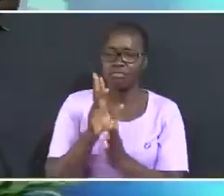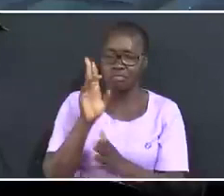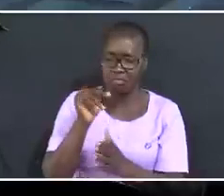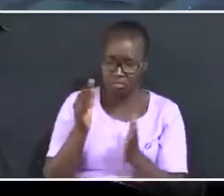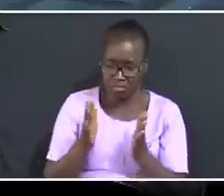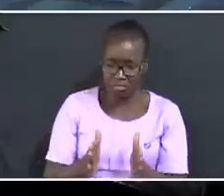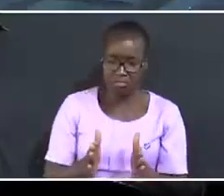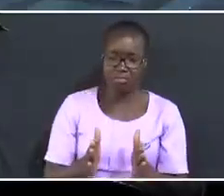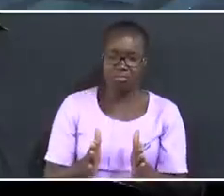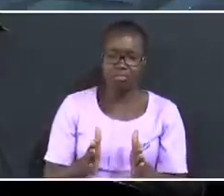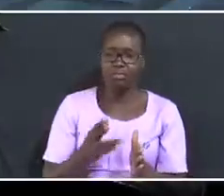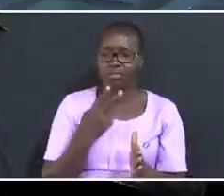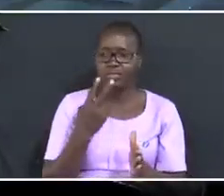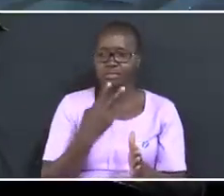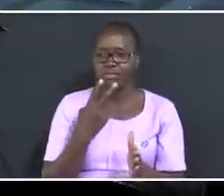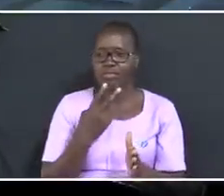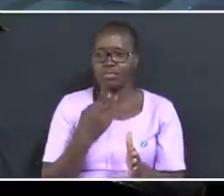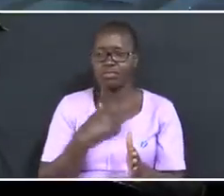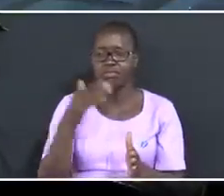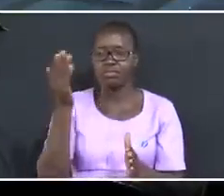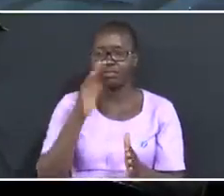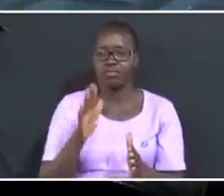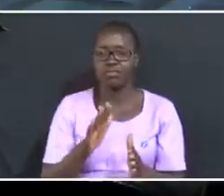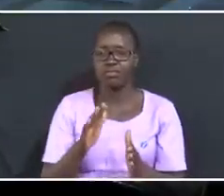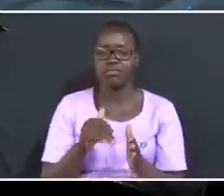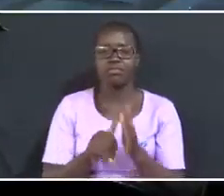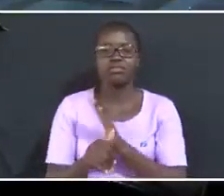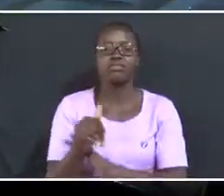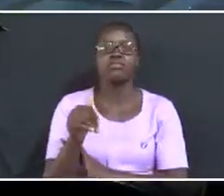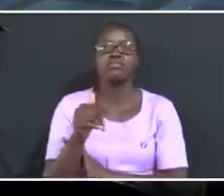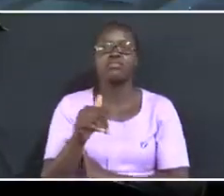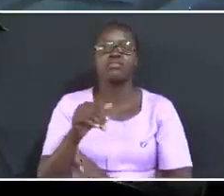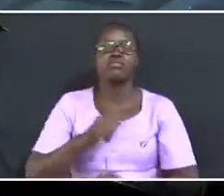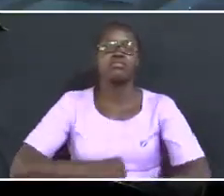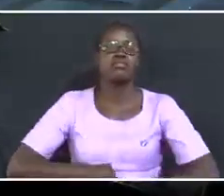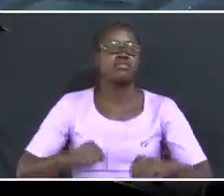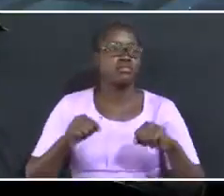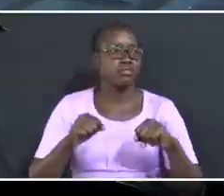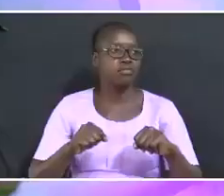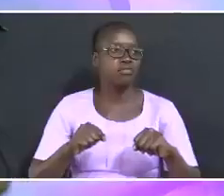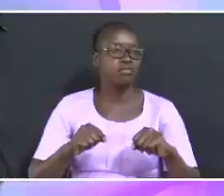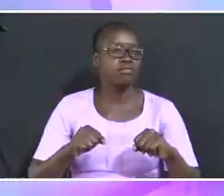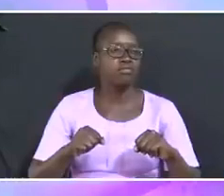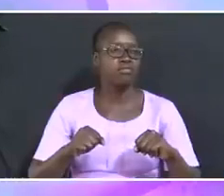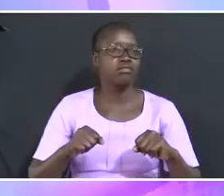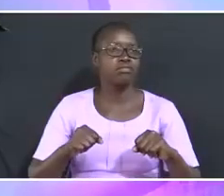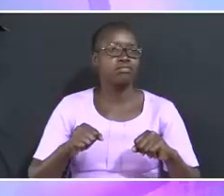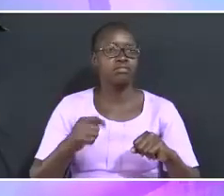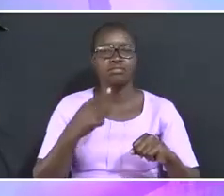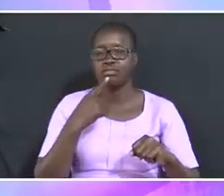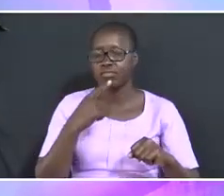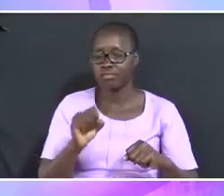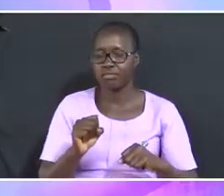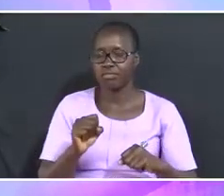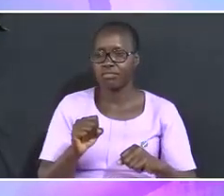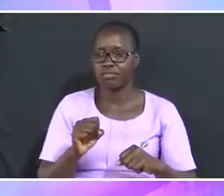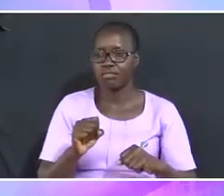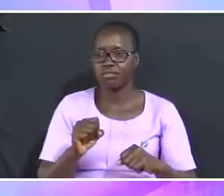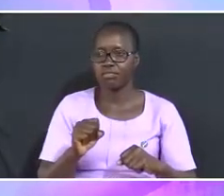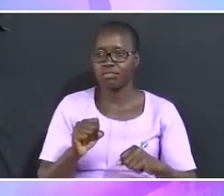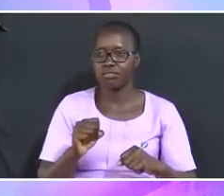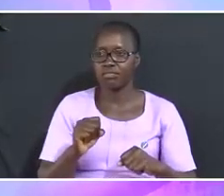being who has never been under a master. So you